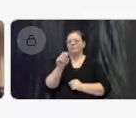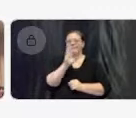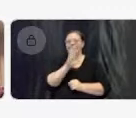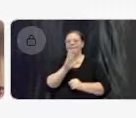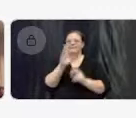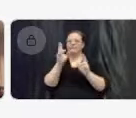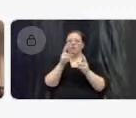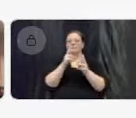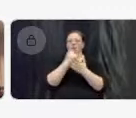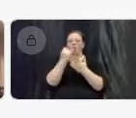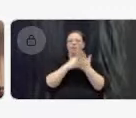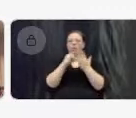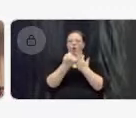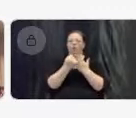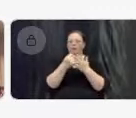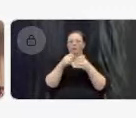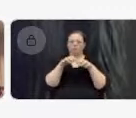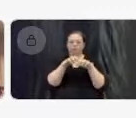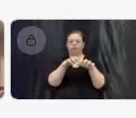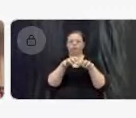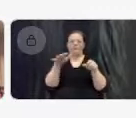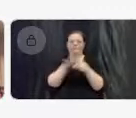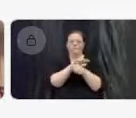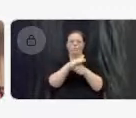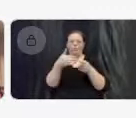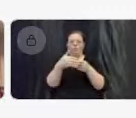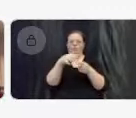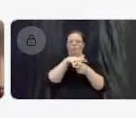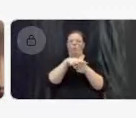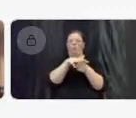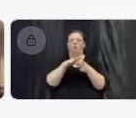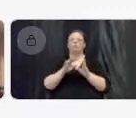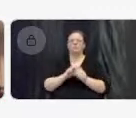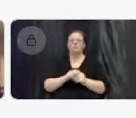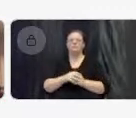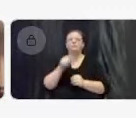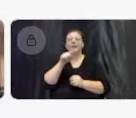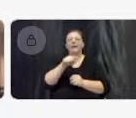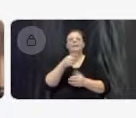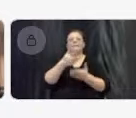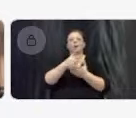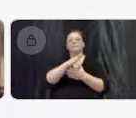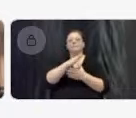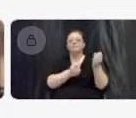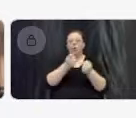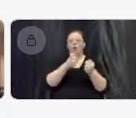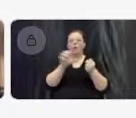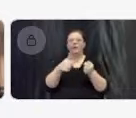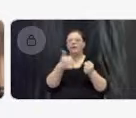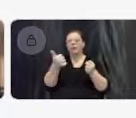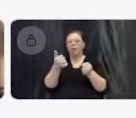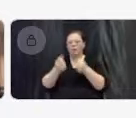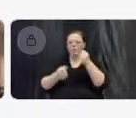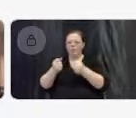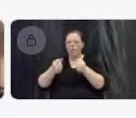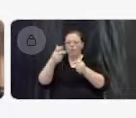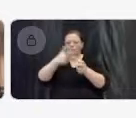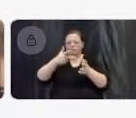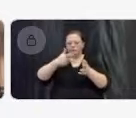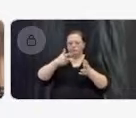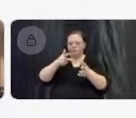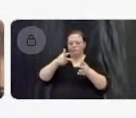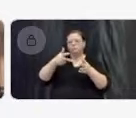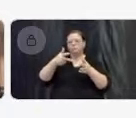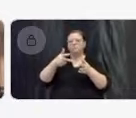art projects have taken up the whole corner there practically. He parks his car and other random vehicles on the